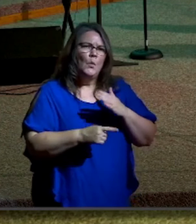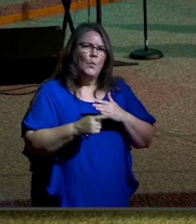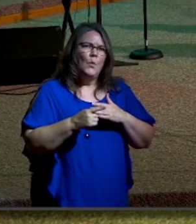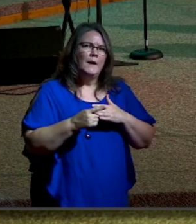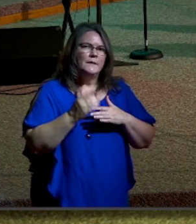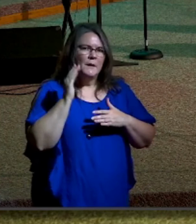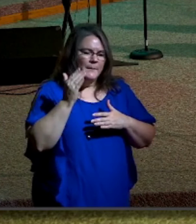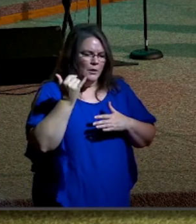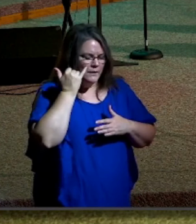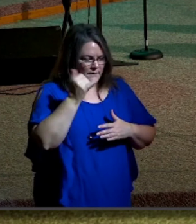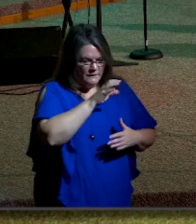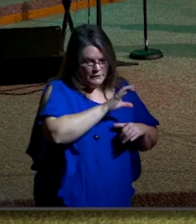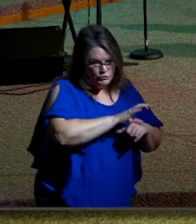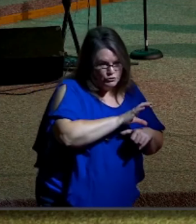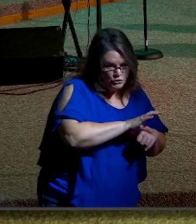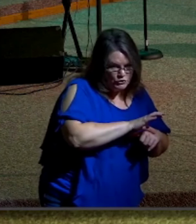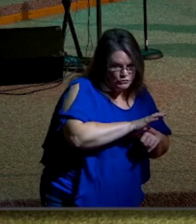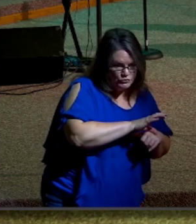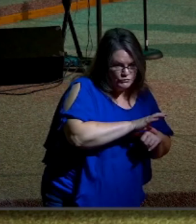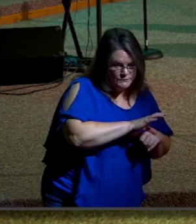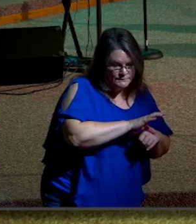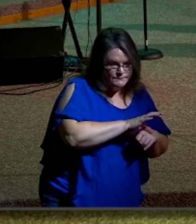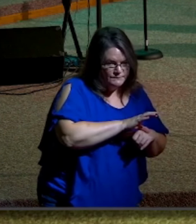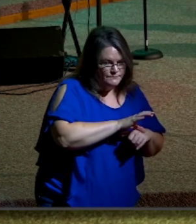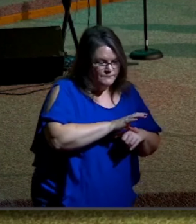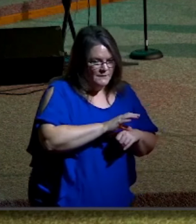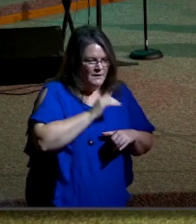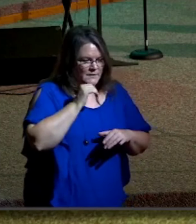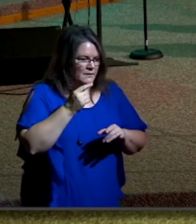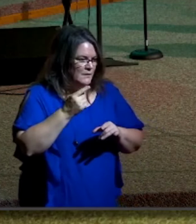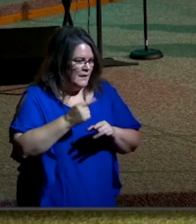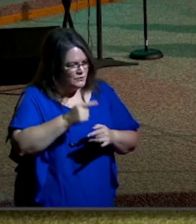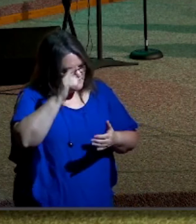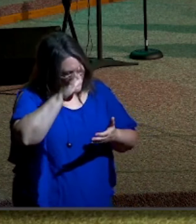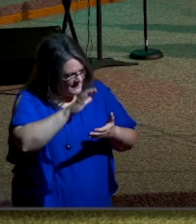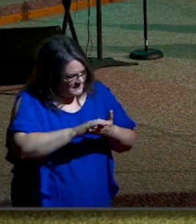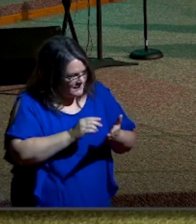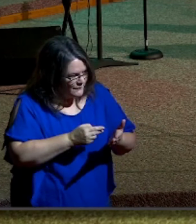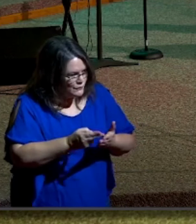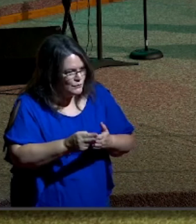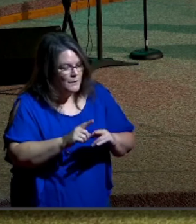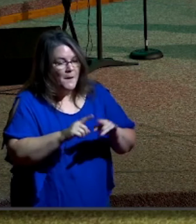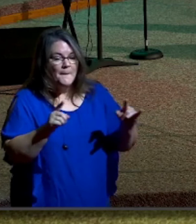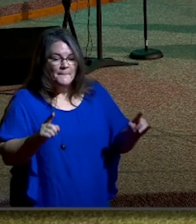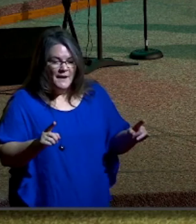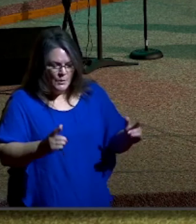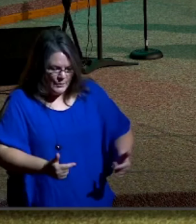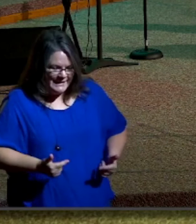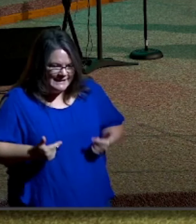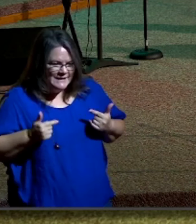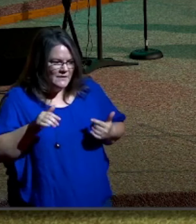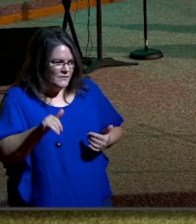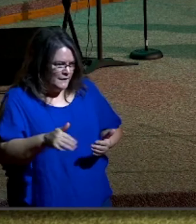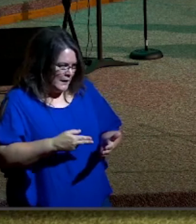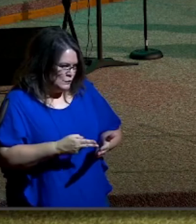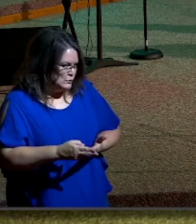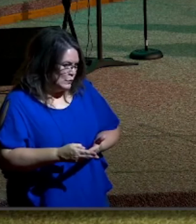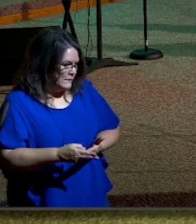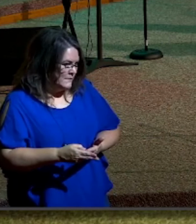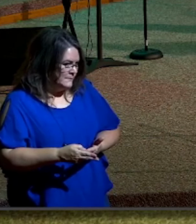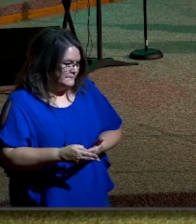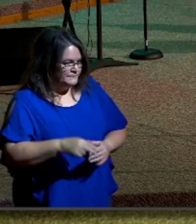the church not just believed this truth, but what if we actually lived it out? And remember,